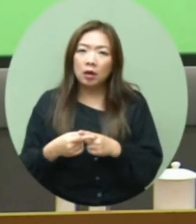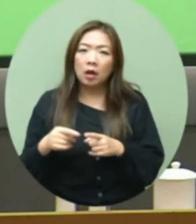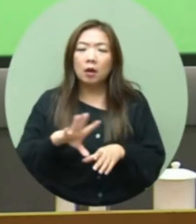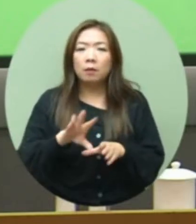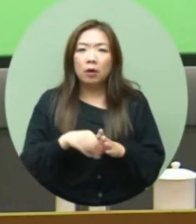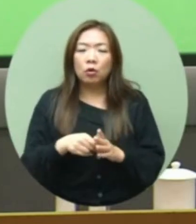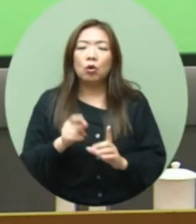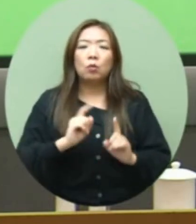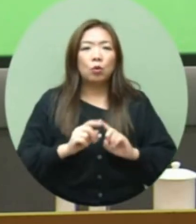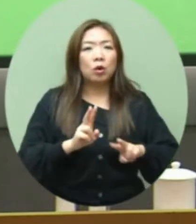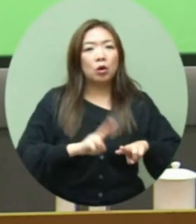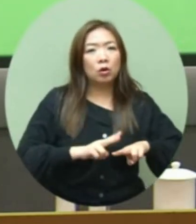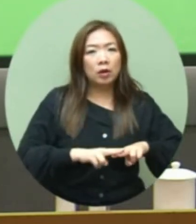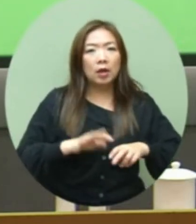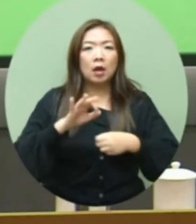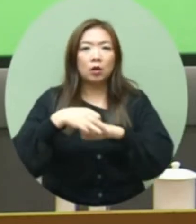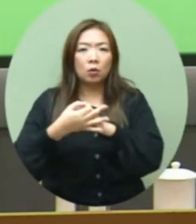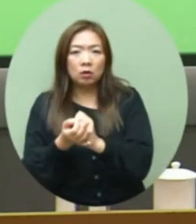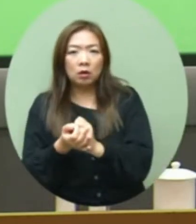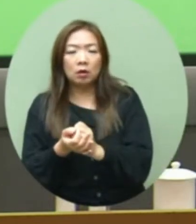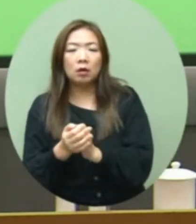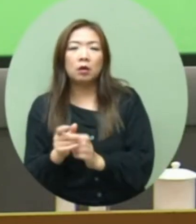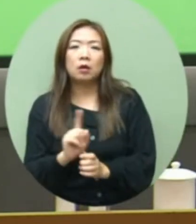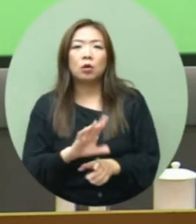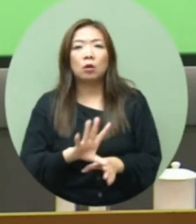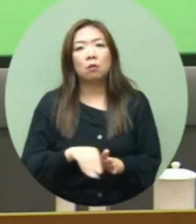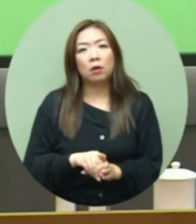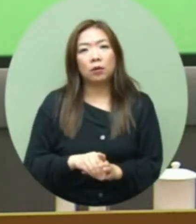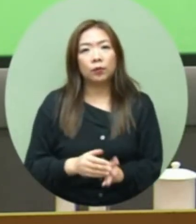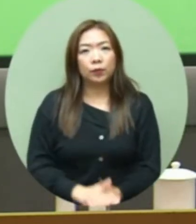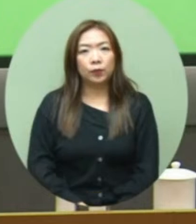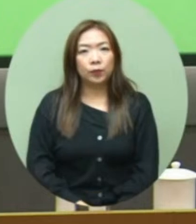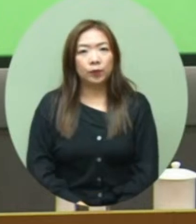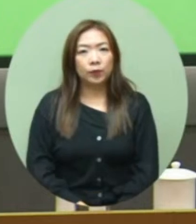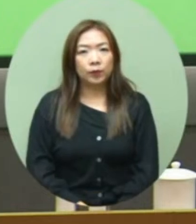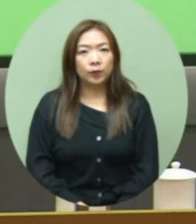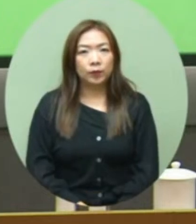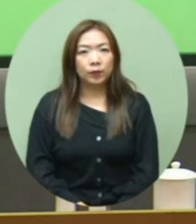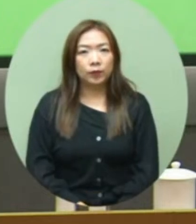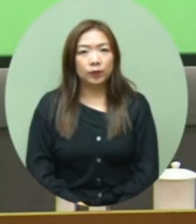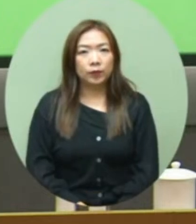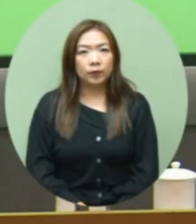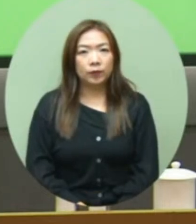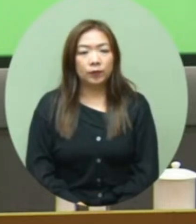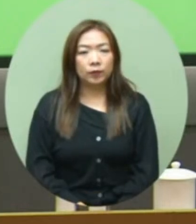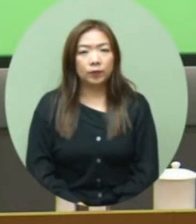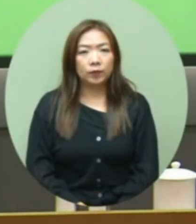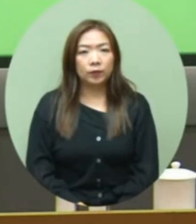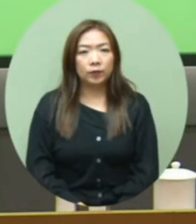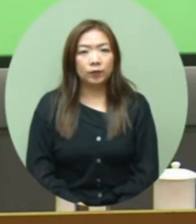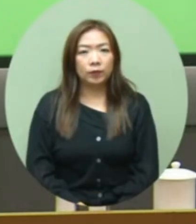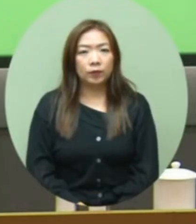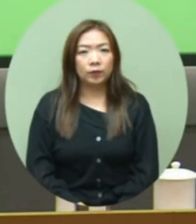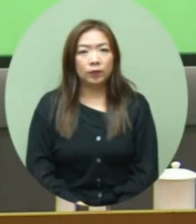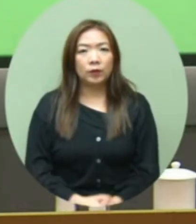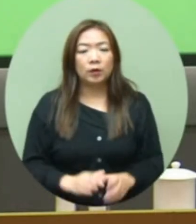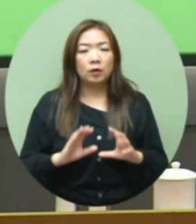There may be households who are staying in Hong Kong for a short time.